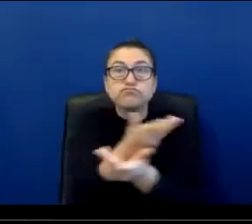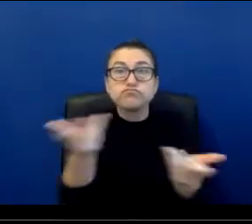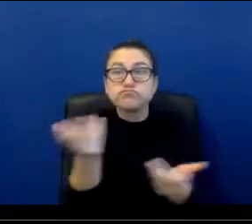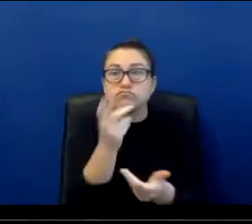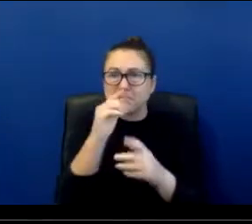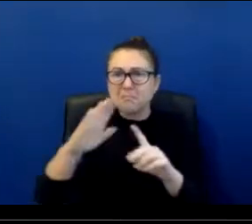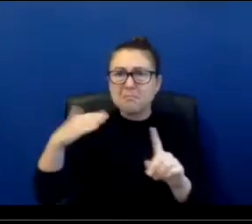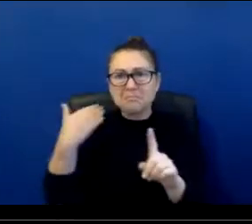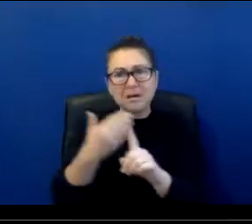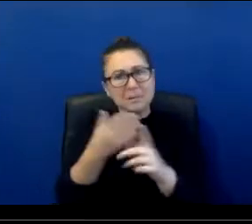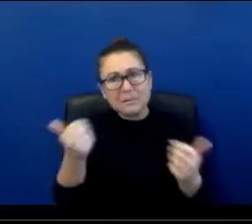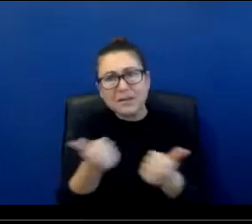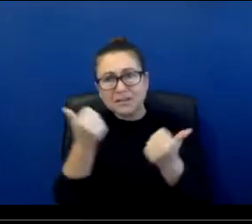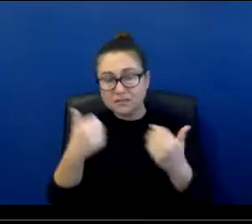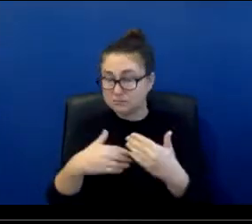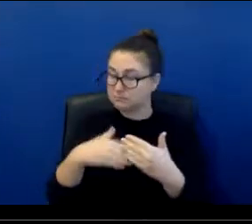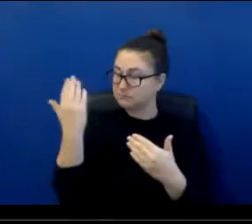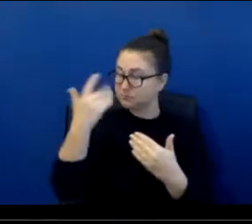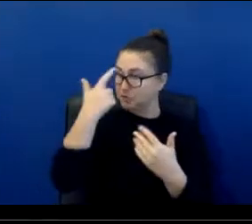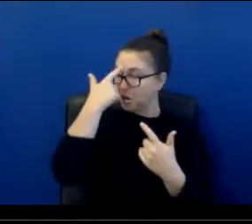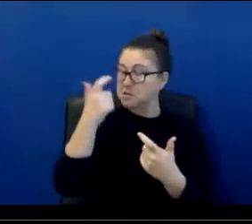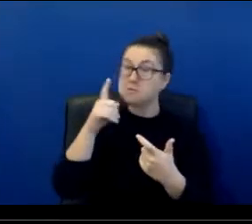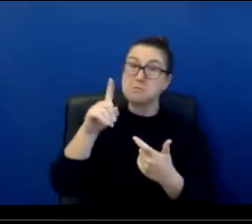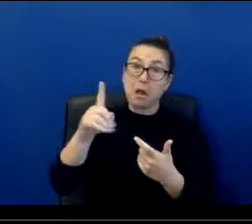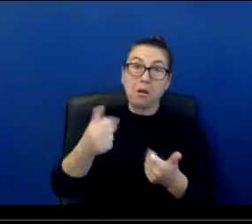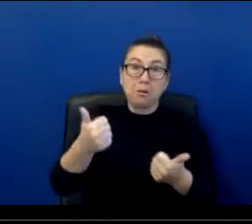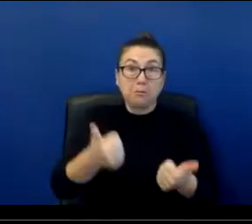in mediation to deal with those issues.